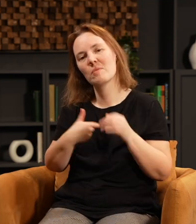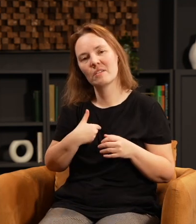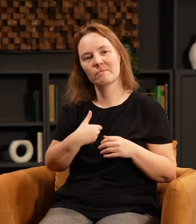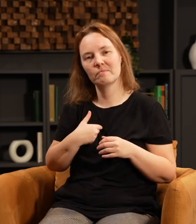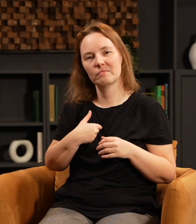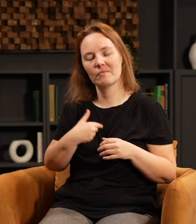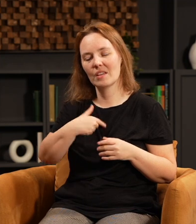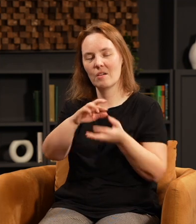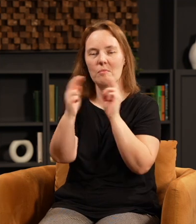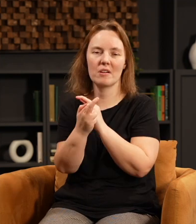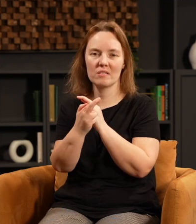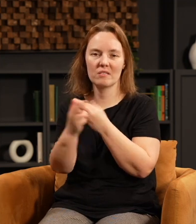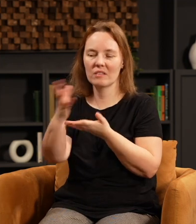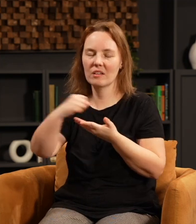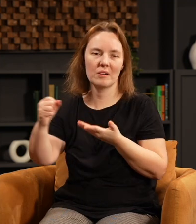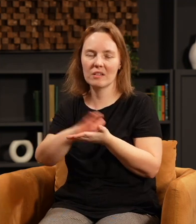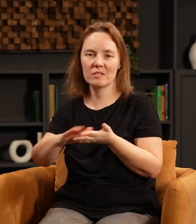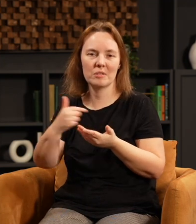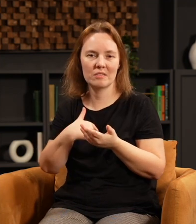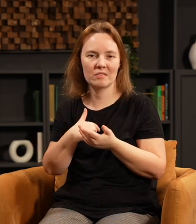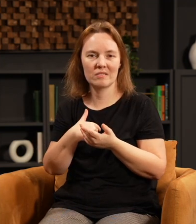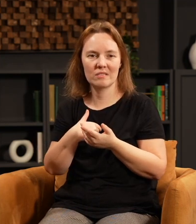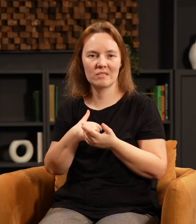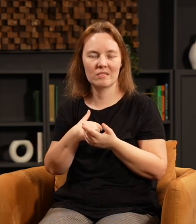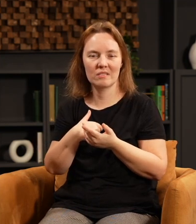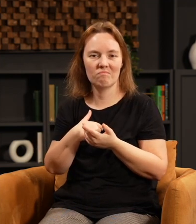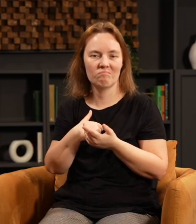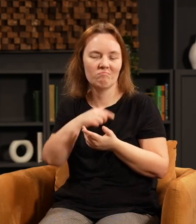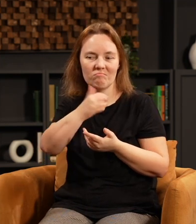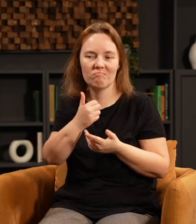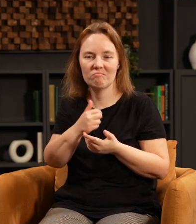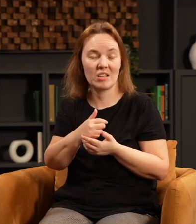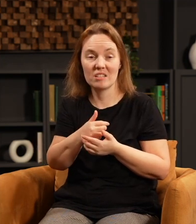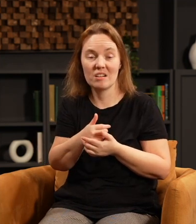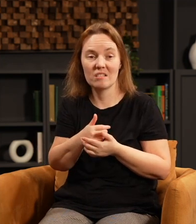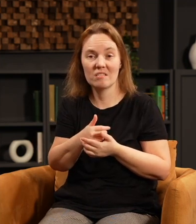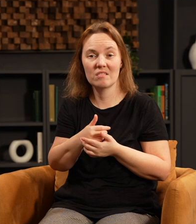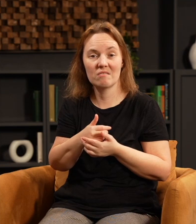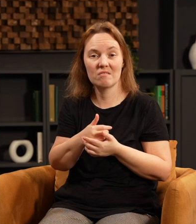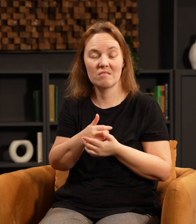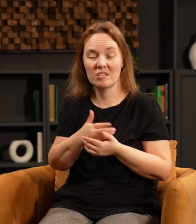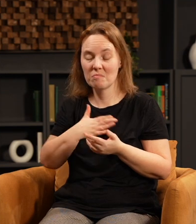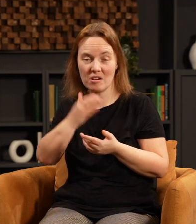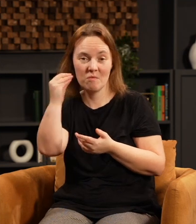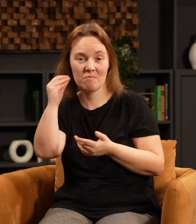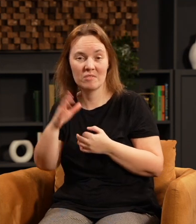Lord, start right here. Free me. I repent. Take it away. Cleanse me. And,